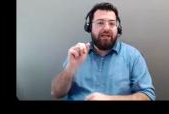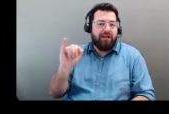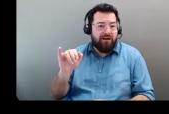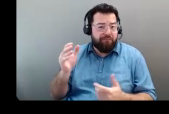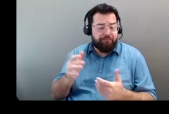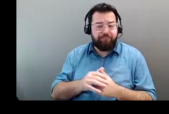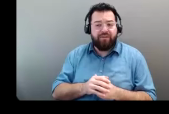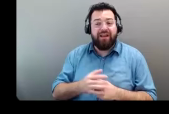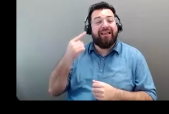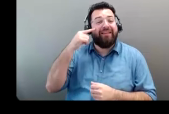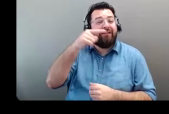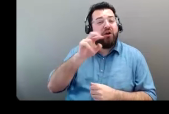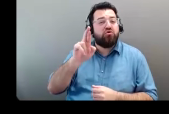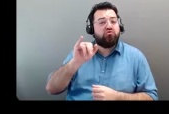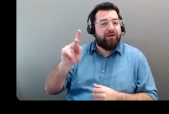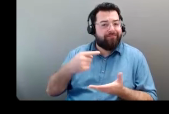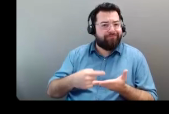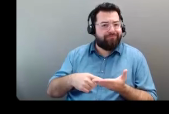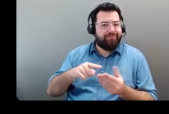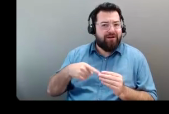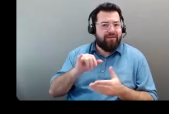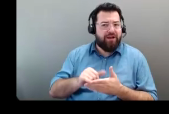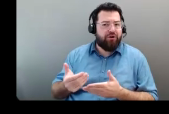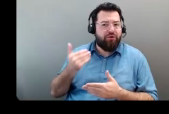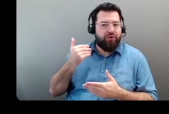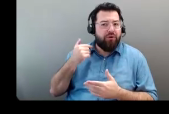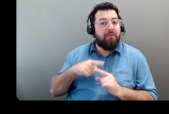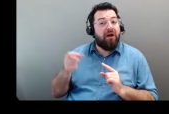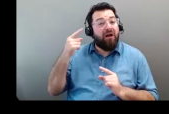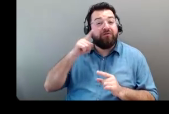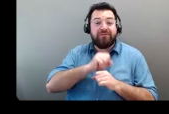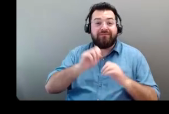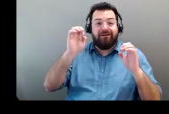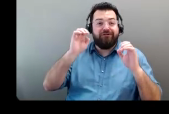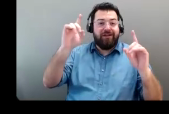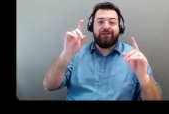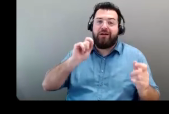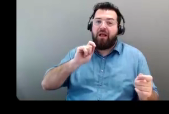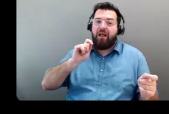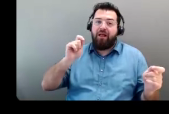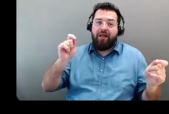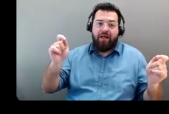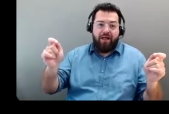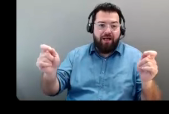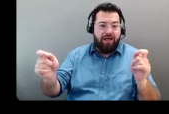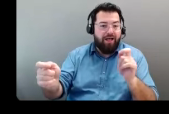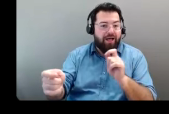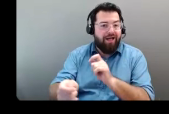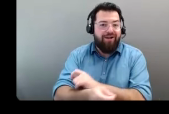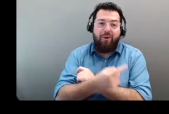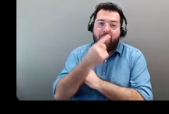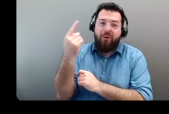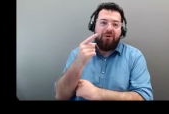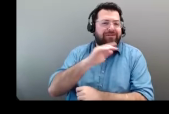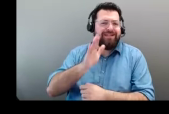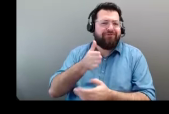I think Rick brought it up earlier, but education is always changing, and this is leading